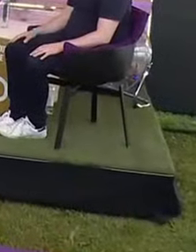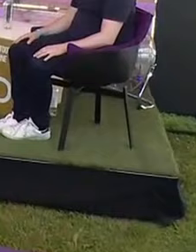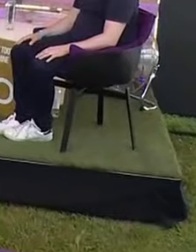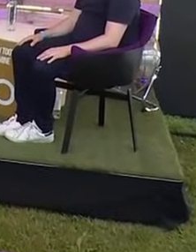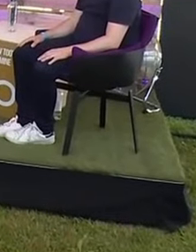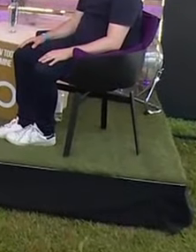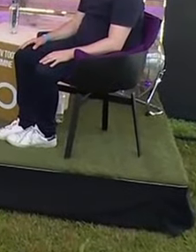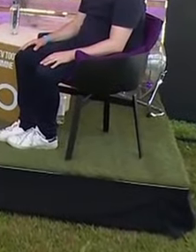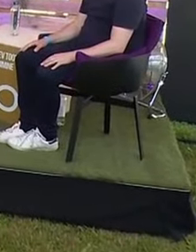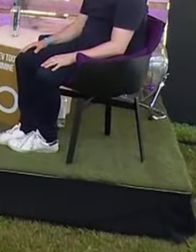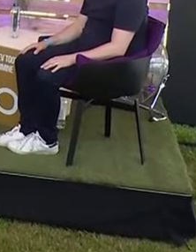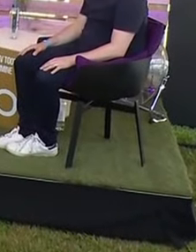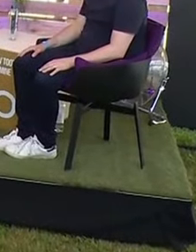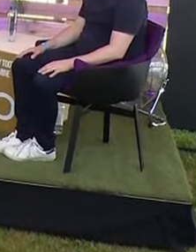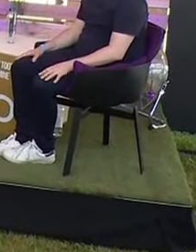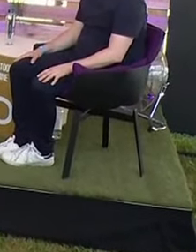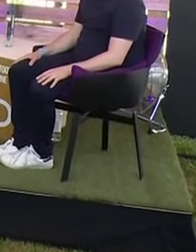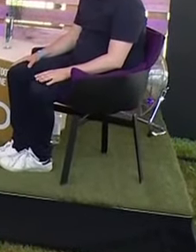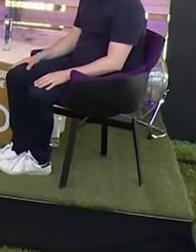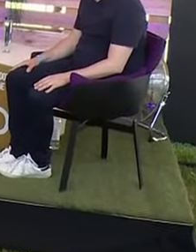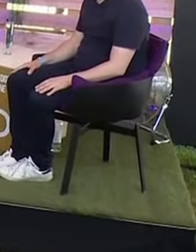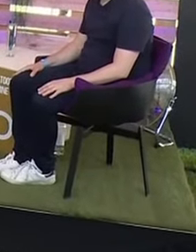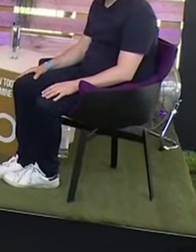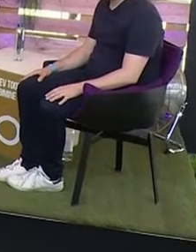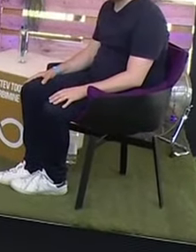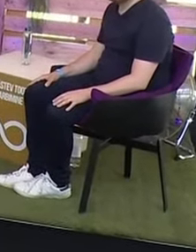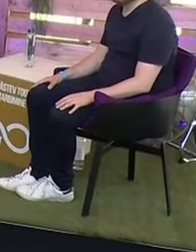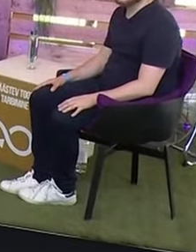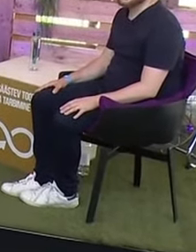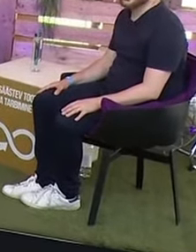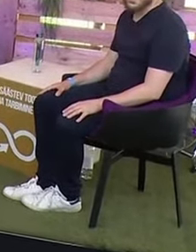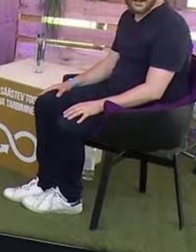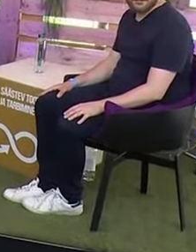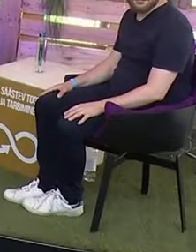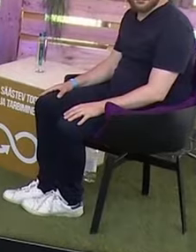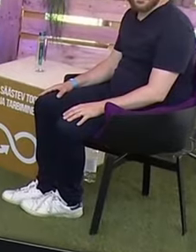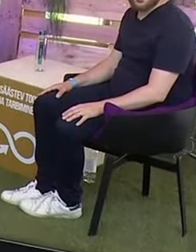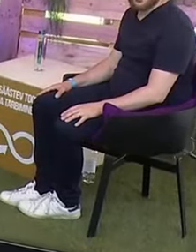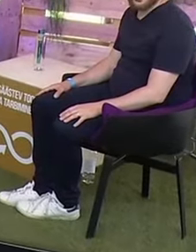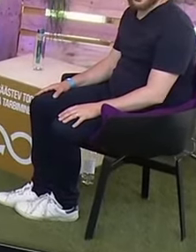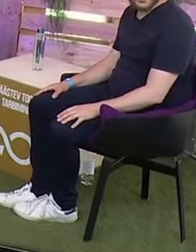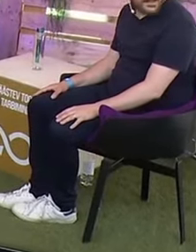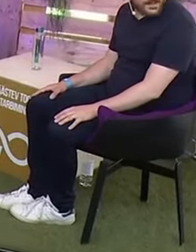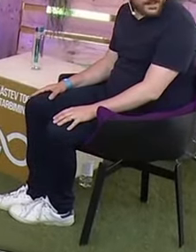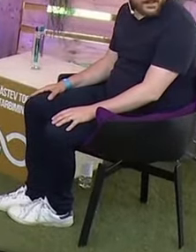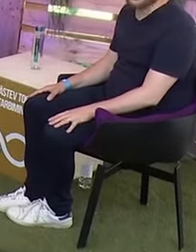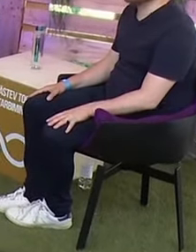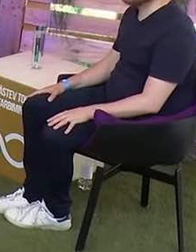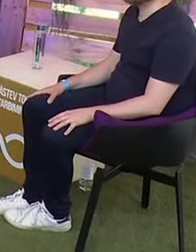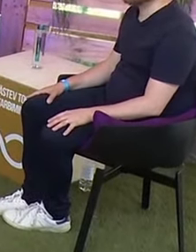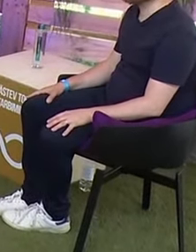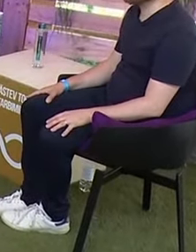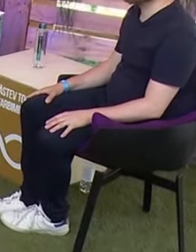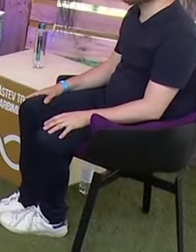Great, we have your attention. So, welcome to the very, very exciting discussion on navigating